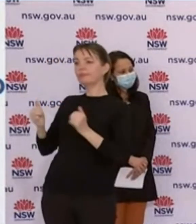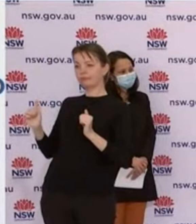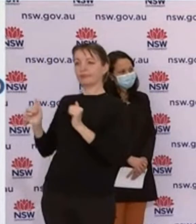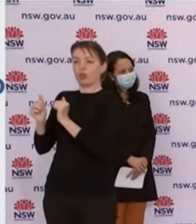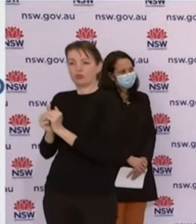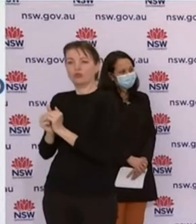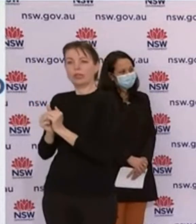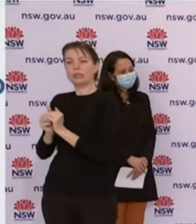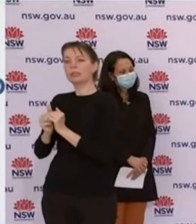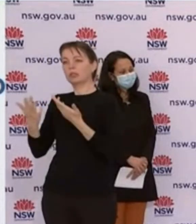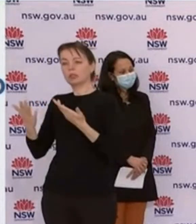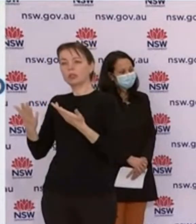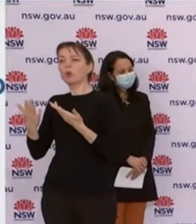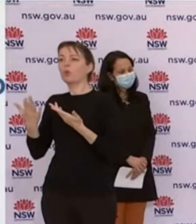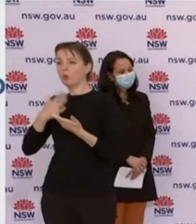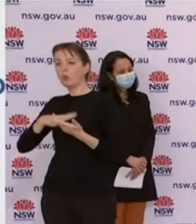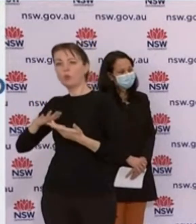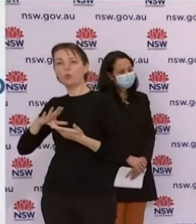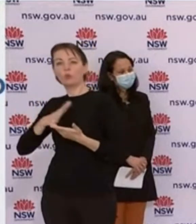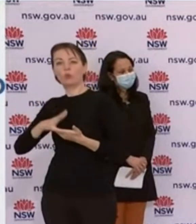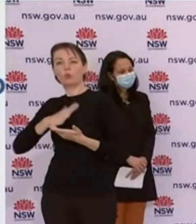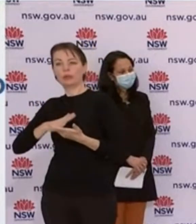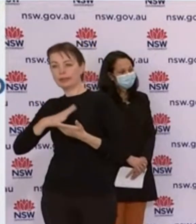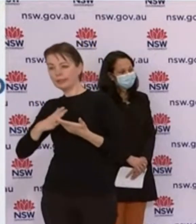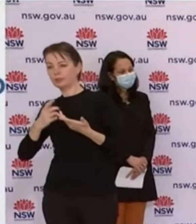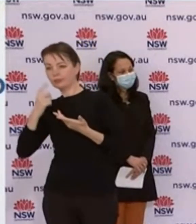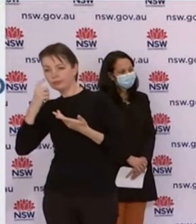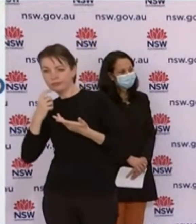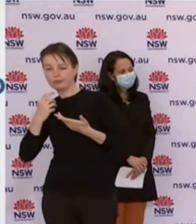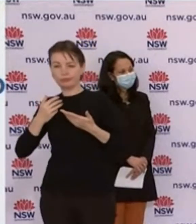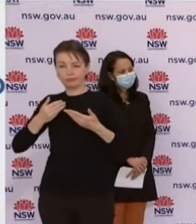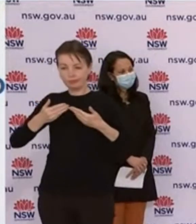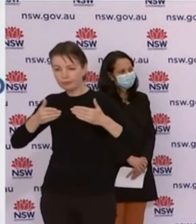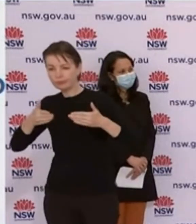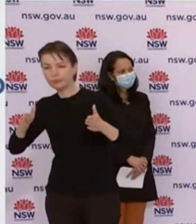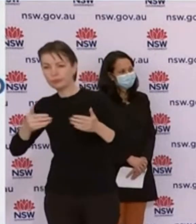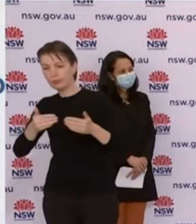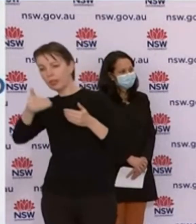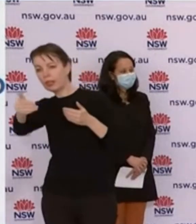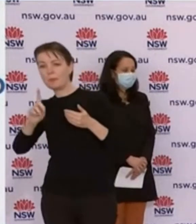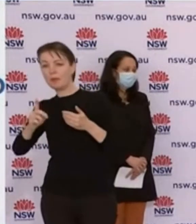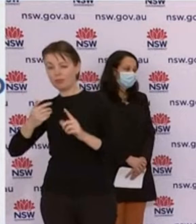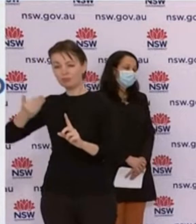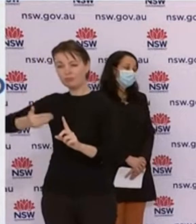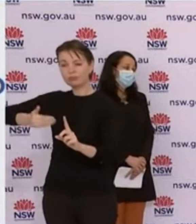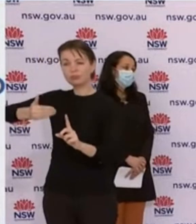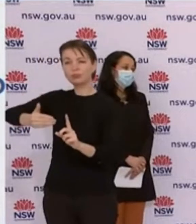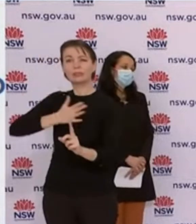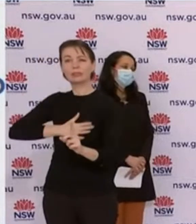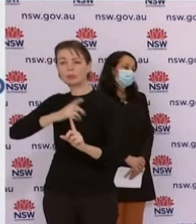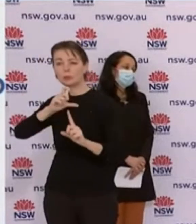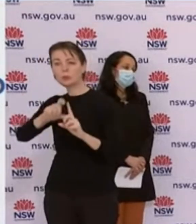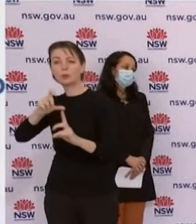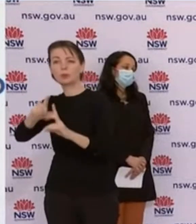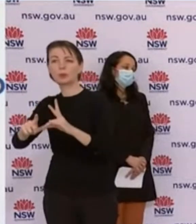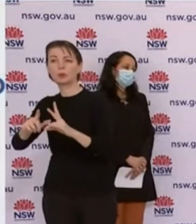different stage of their COVID journey. New South Wales, in a confronting way, had to face that COVID journey earlier than others. But